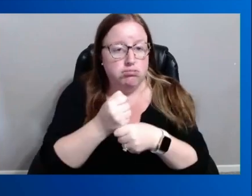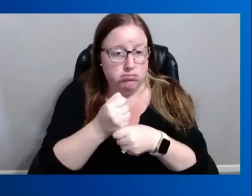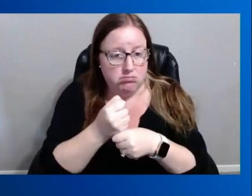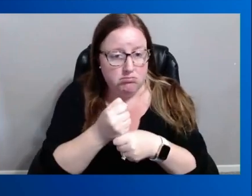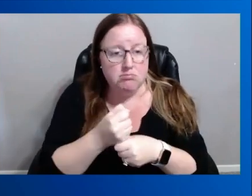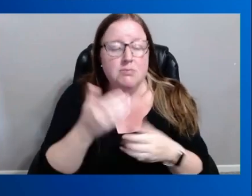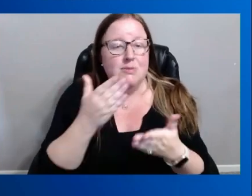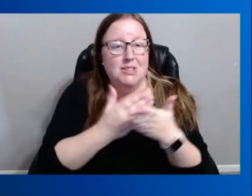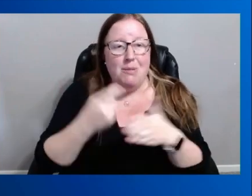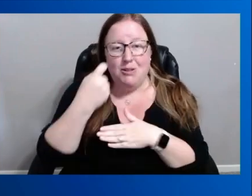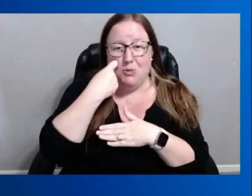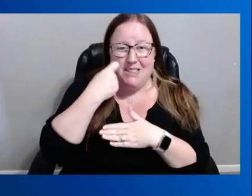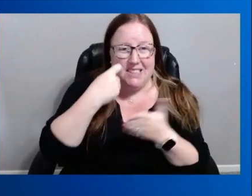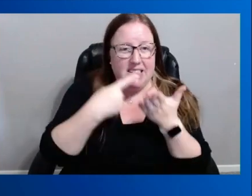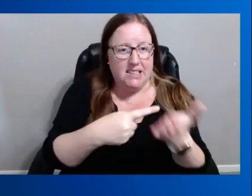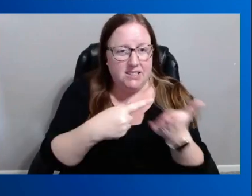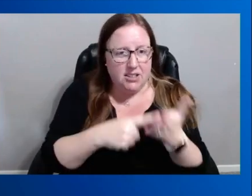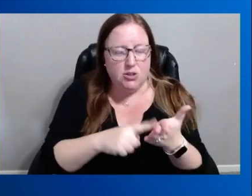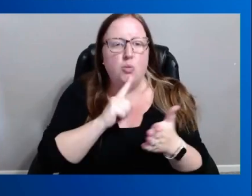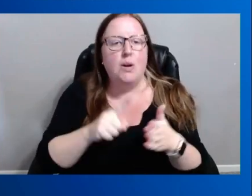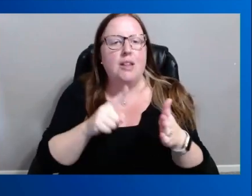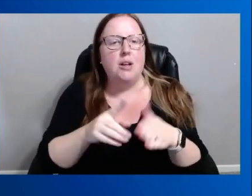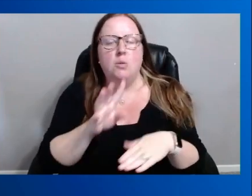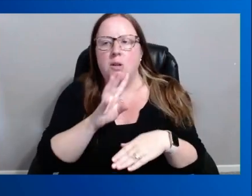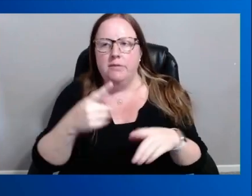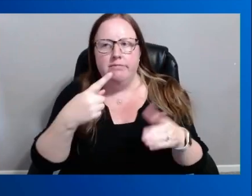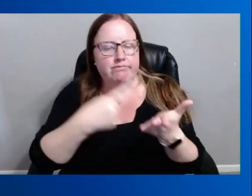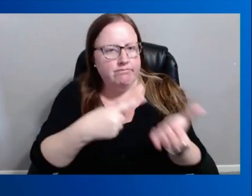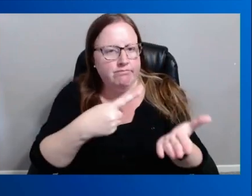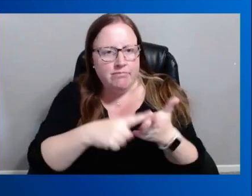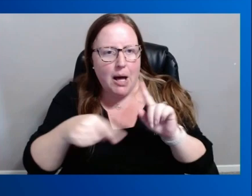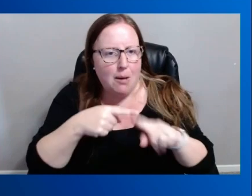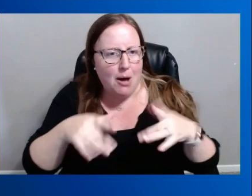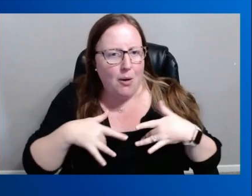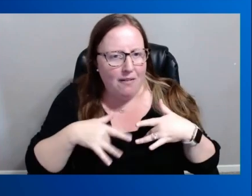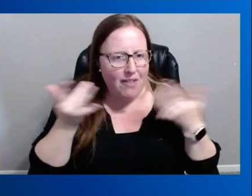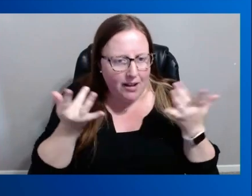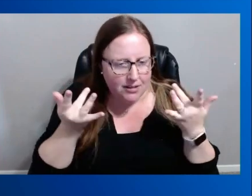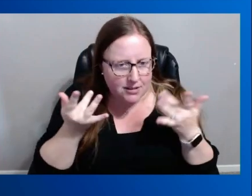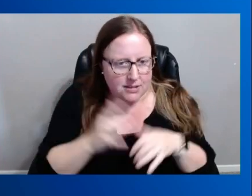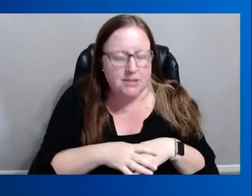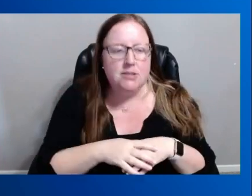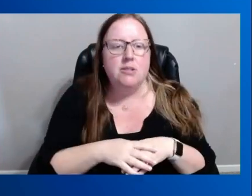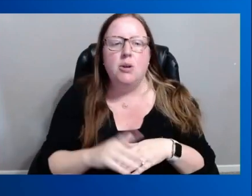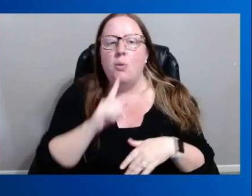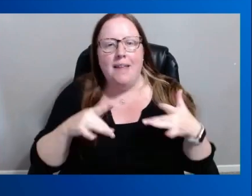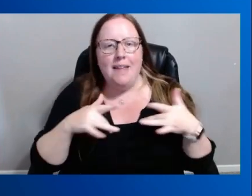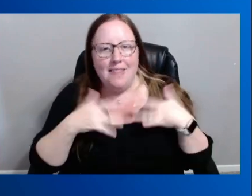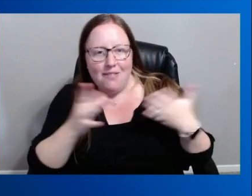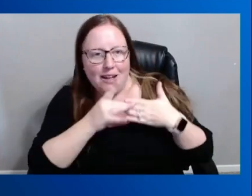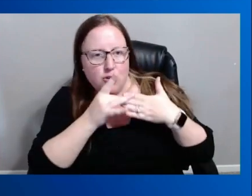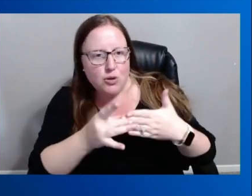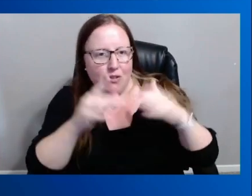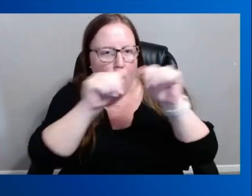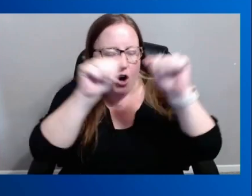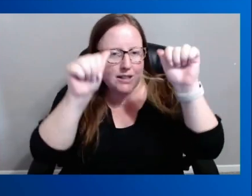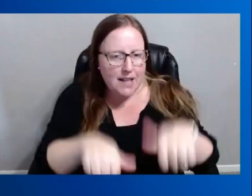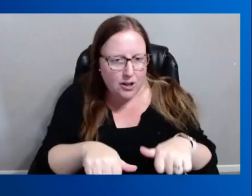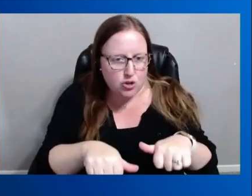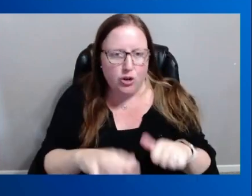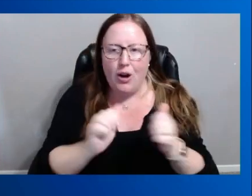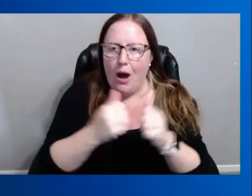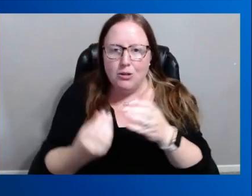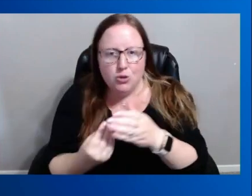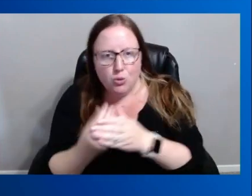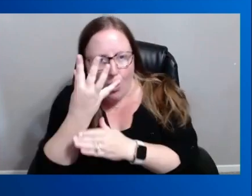session. We spoke about a lot about events, and we spoke about at the start. I spoke about this event-driven architecture, how it's growing, and you can see